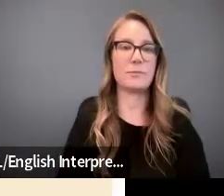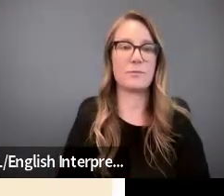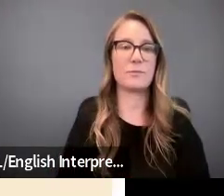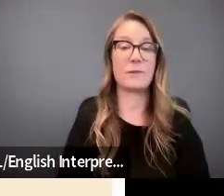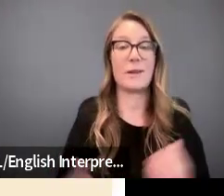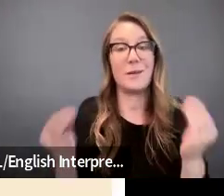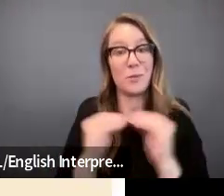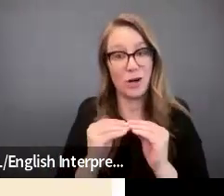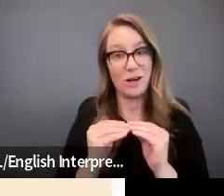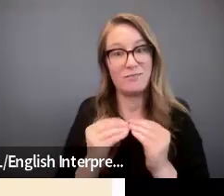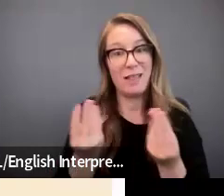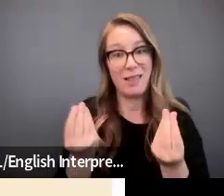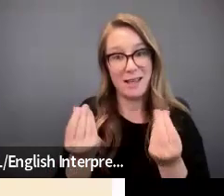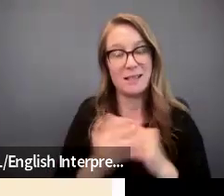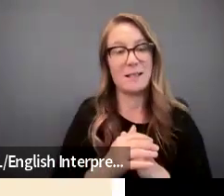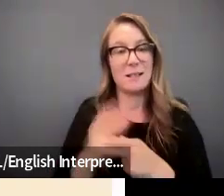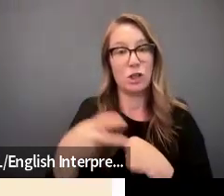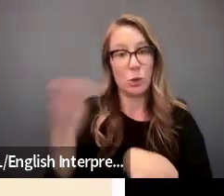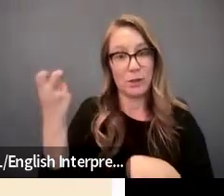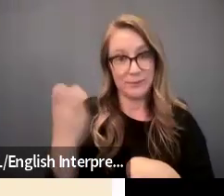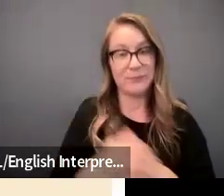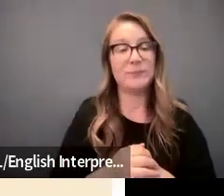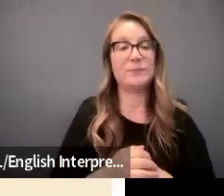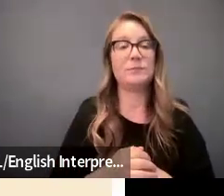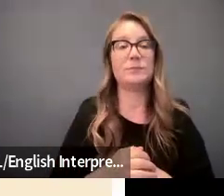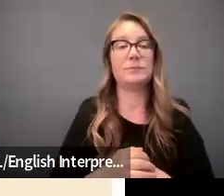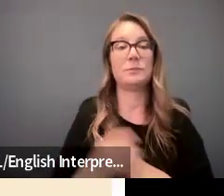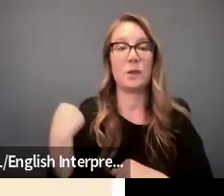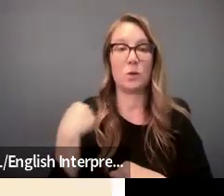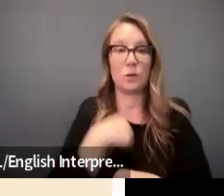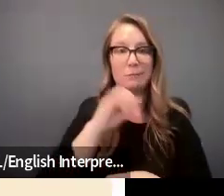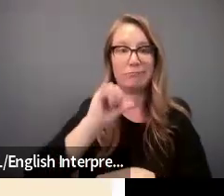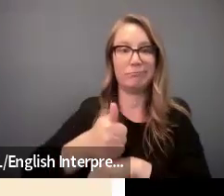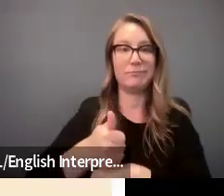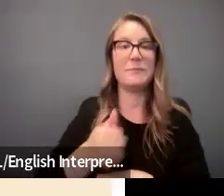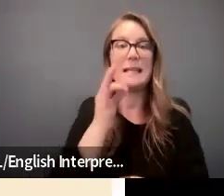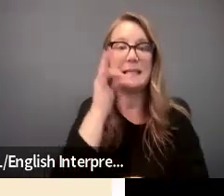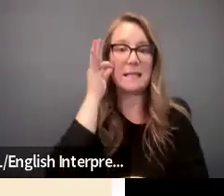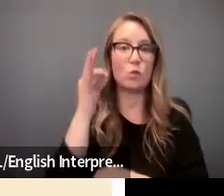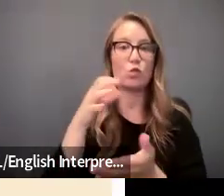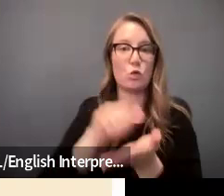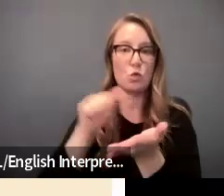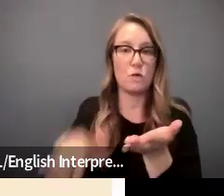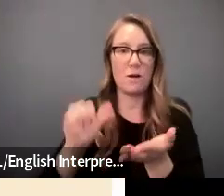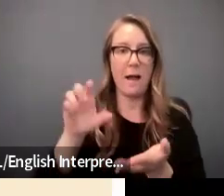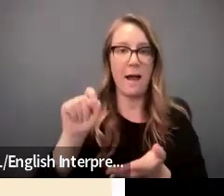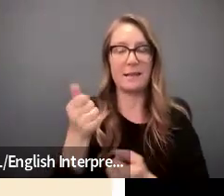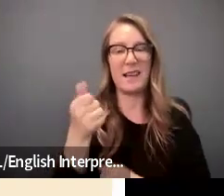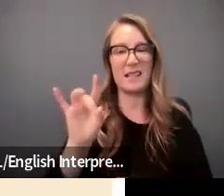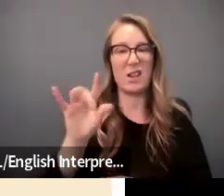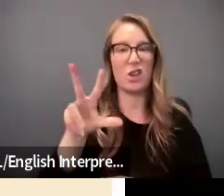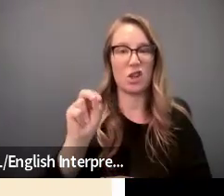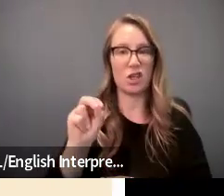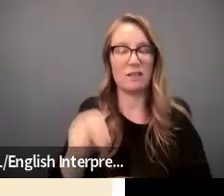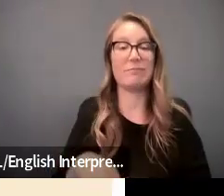And then more land that was stolen. We then enacted the Indian Removal Act in 1830 to